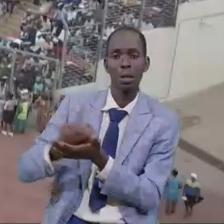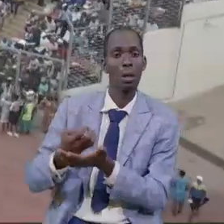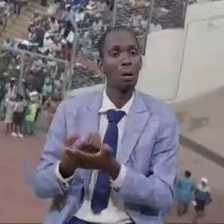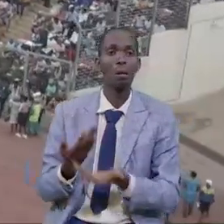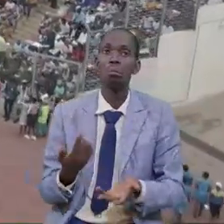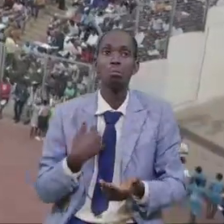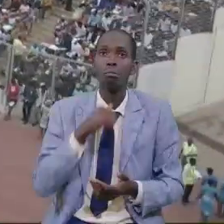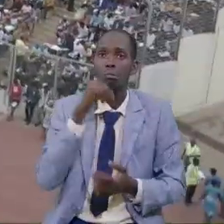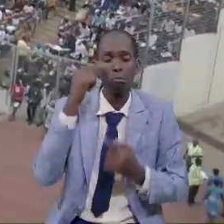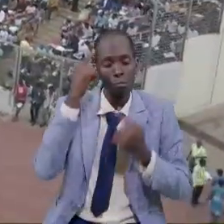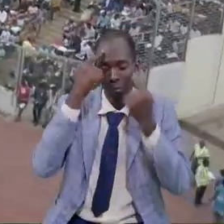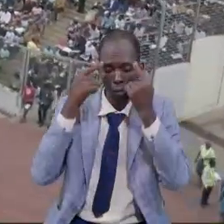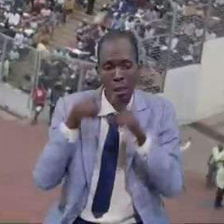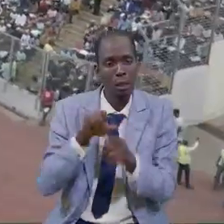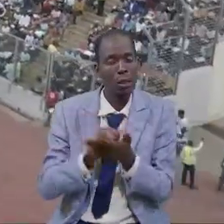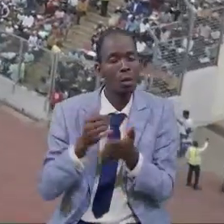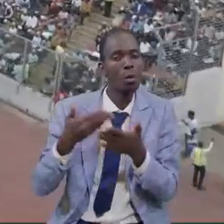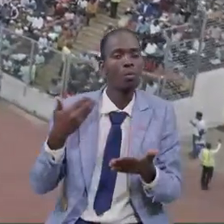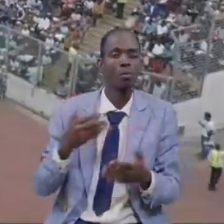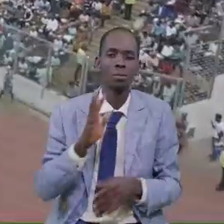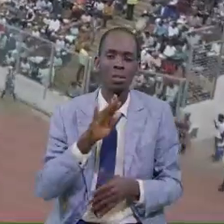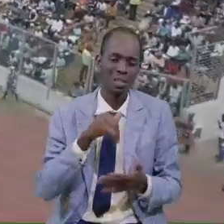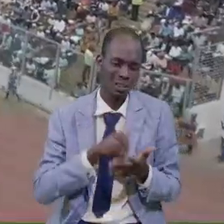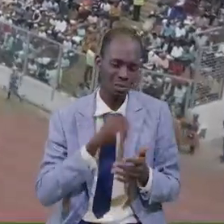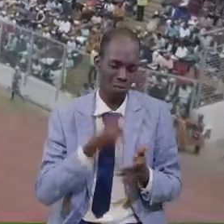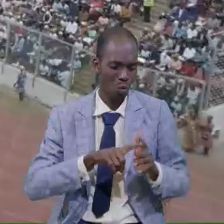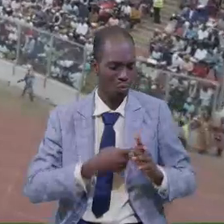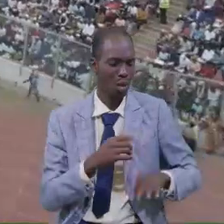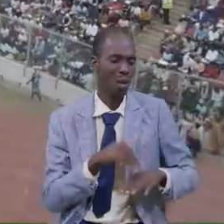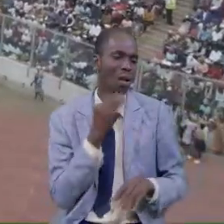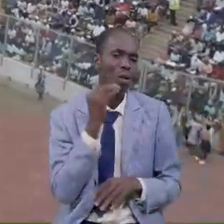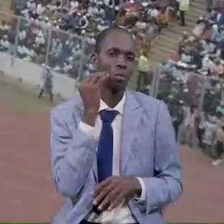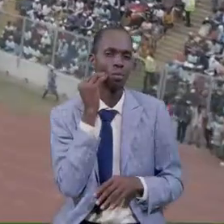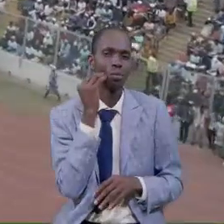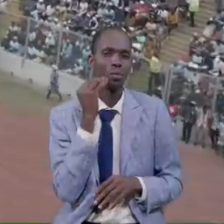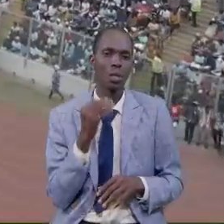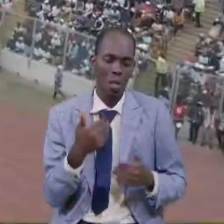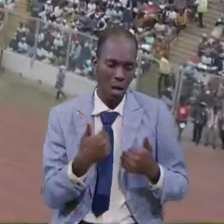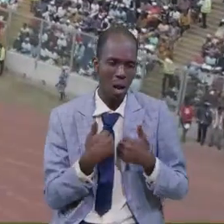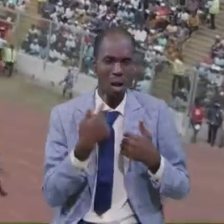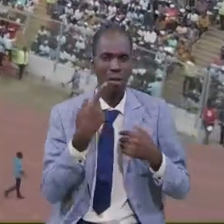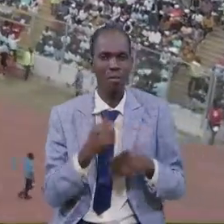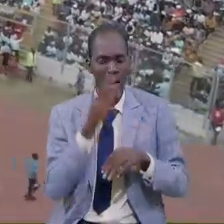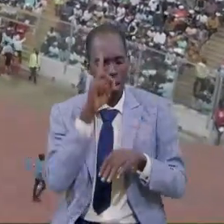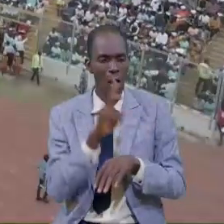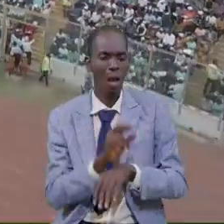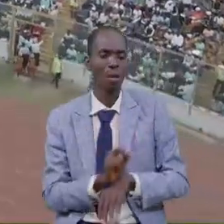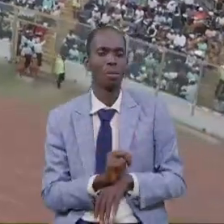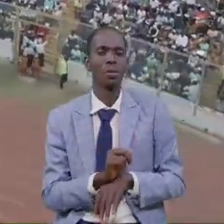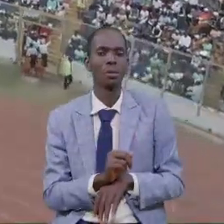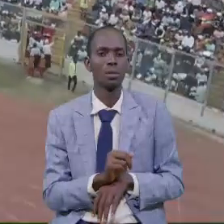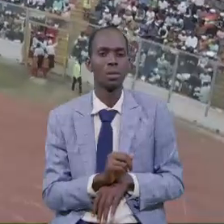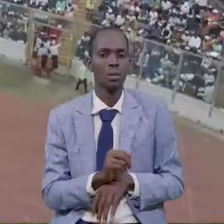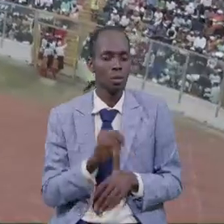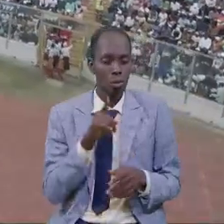at home. And the habit that receives change, deal with that. And